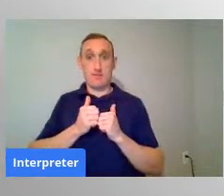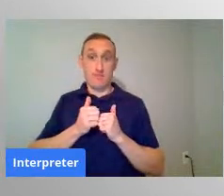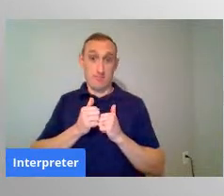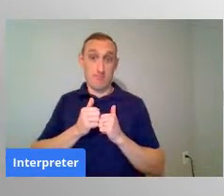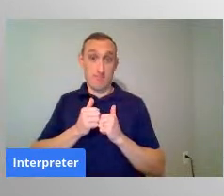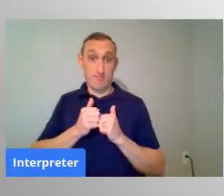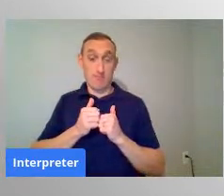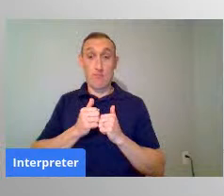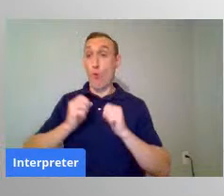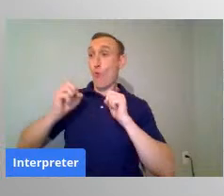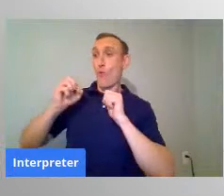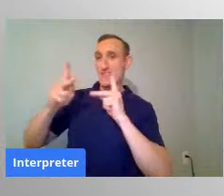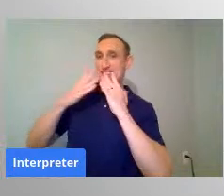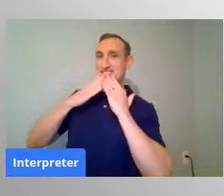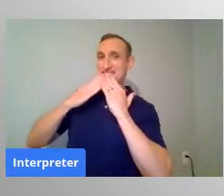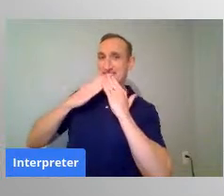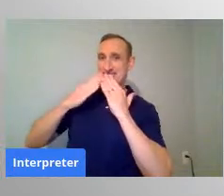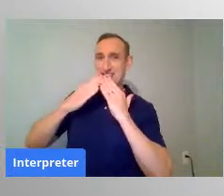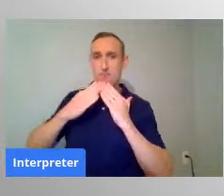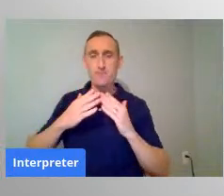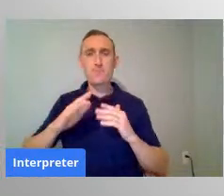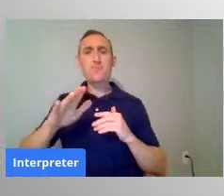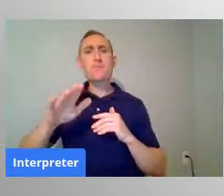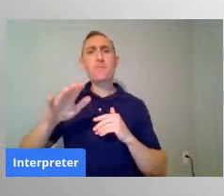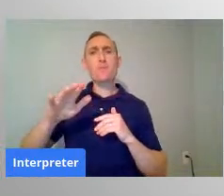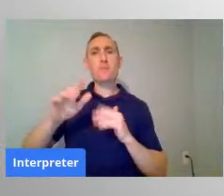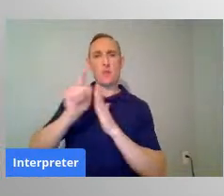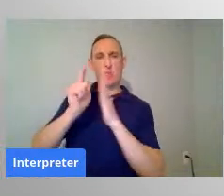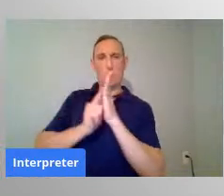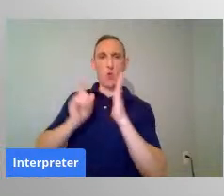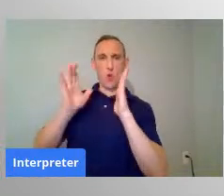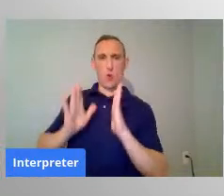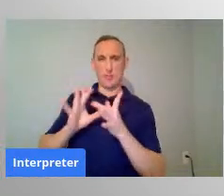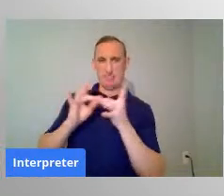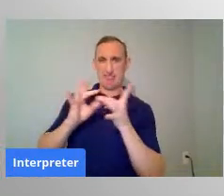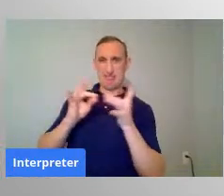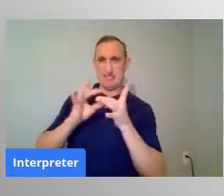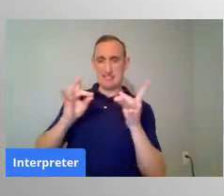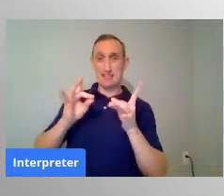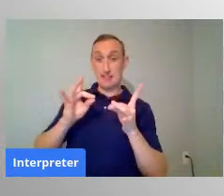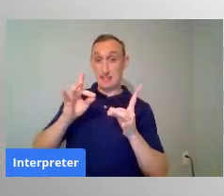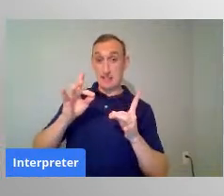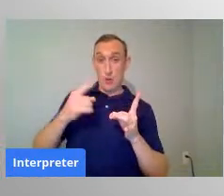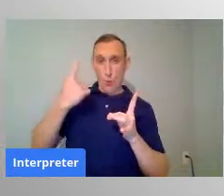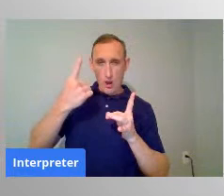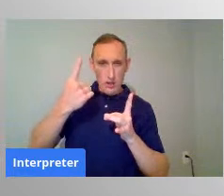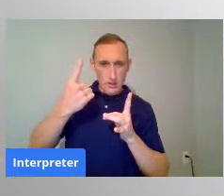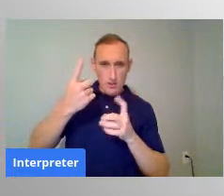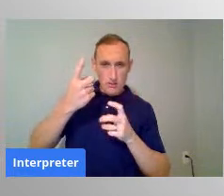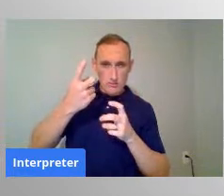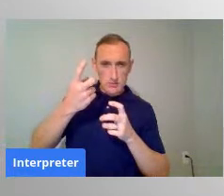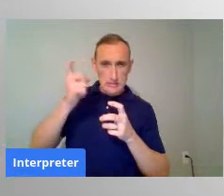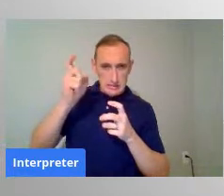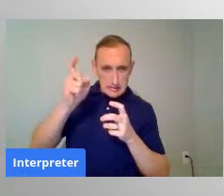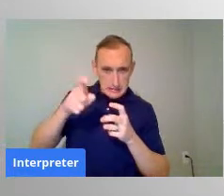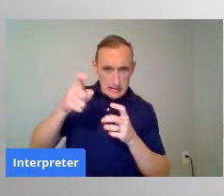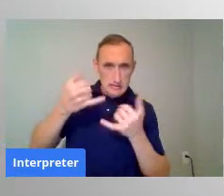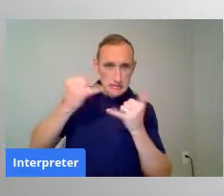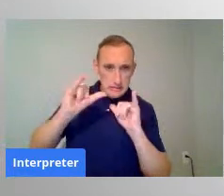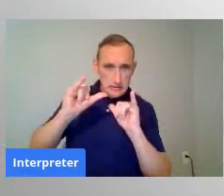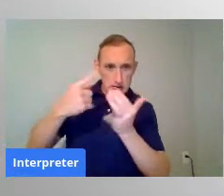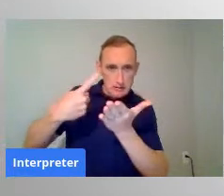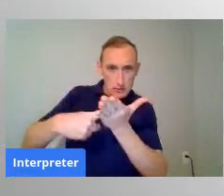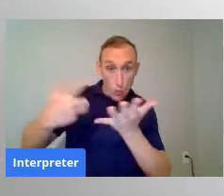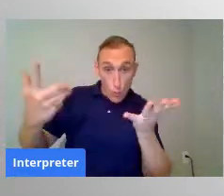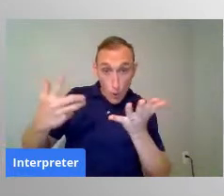get it. I think the only thing, if I can jump in, Dr. Gann, I think the only thing not resolved is chairing those